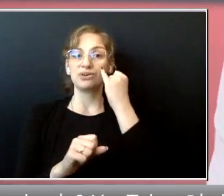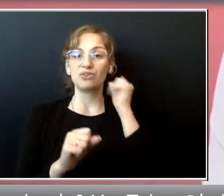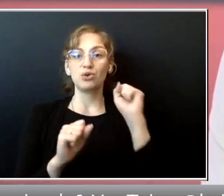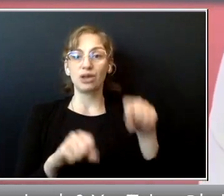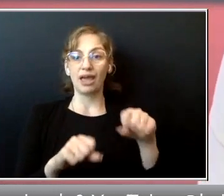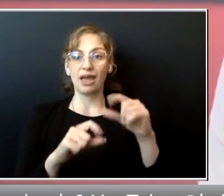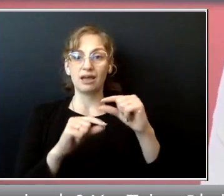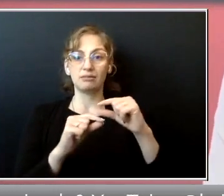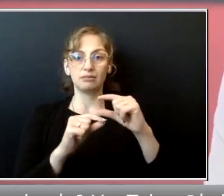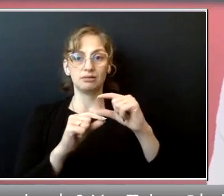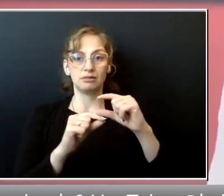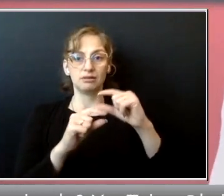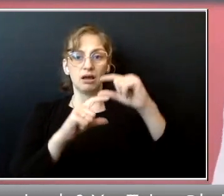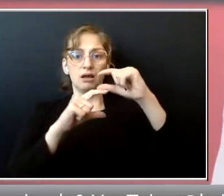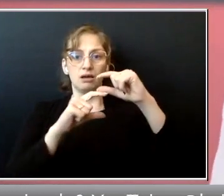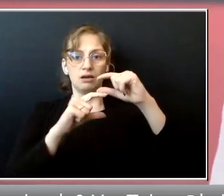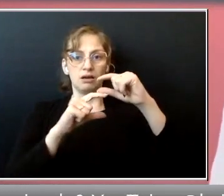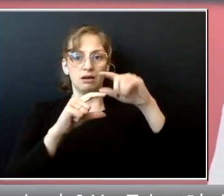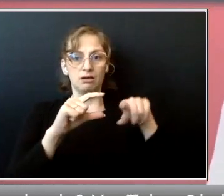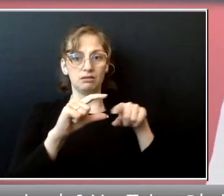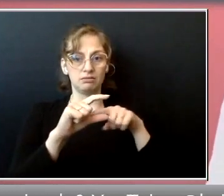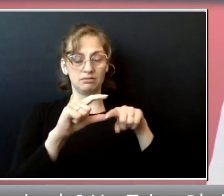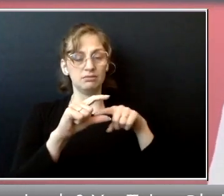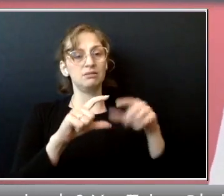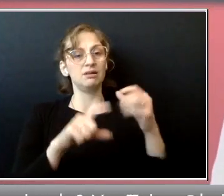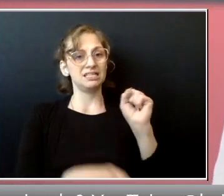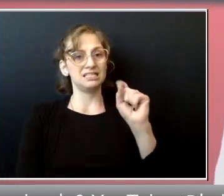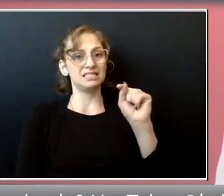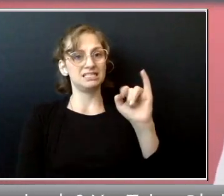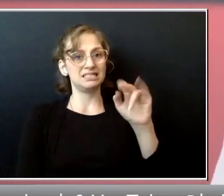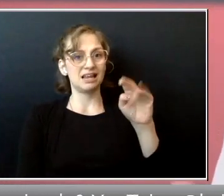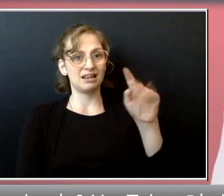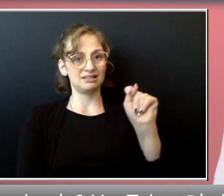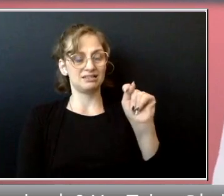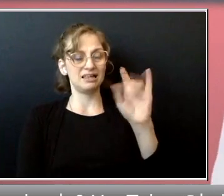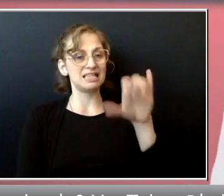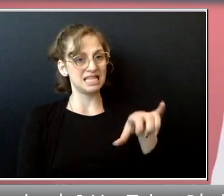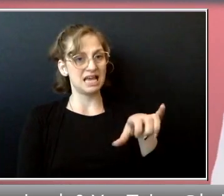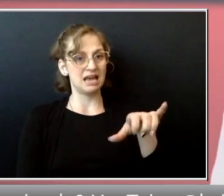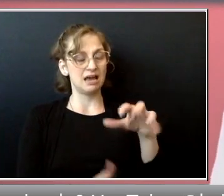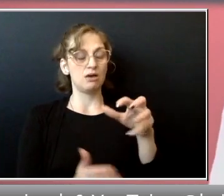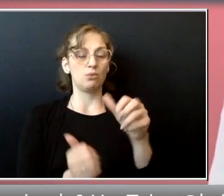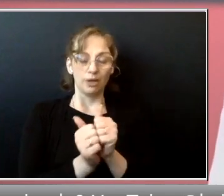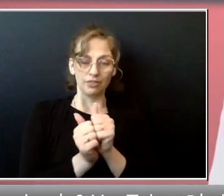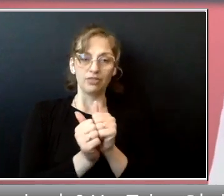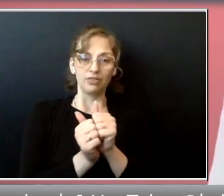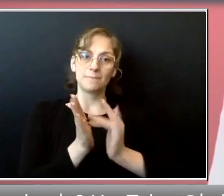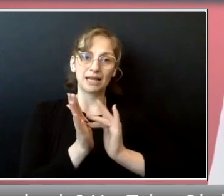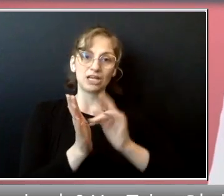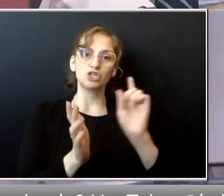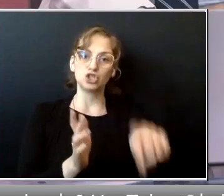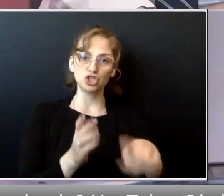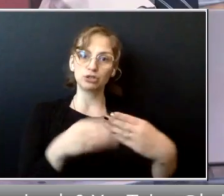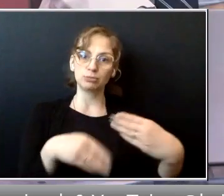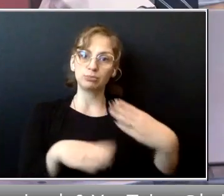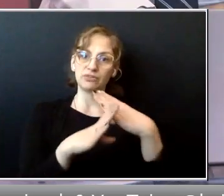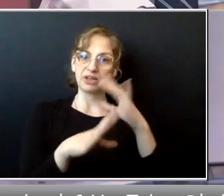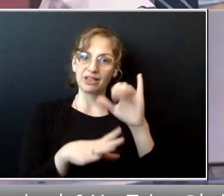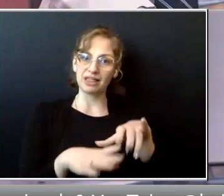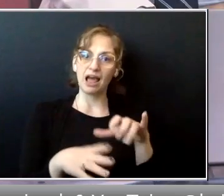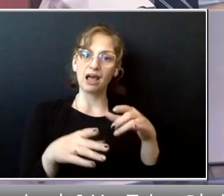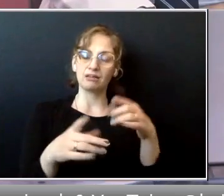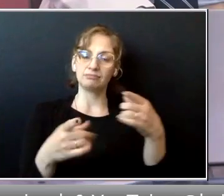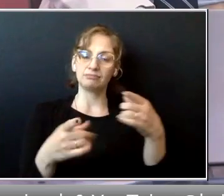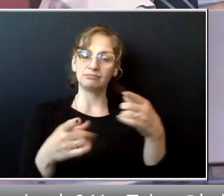prevent, hopefully in combination with medications and things like that, should hopefully prevent it from happening. So it was strictly a